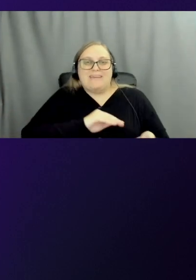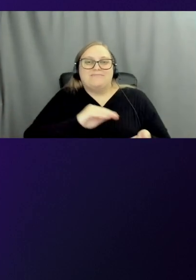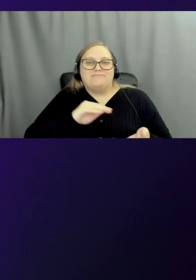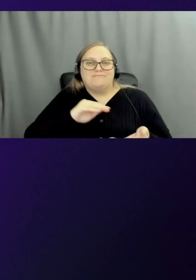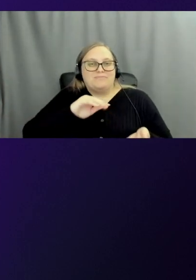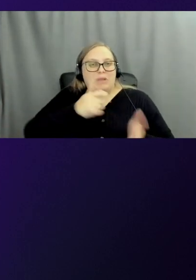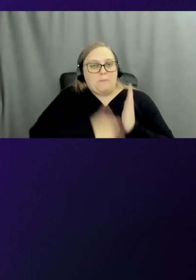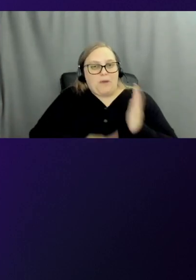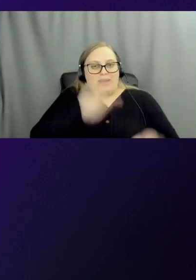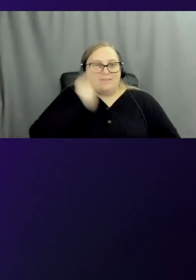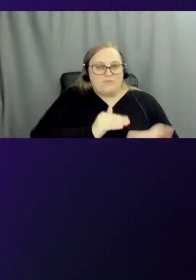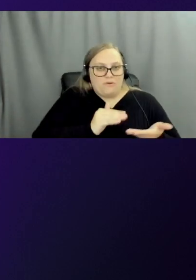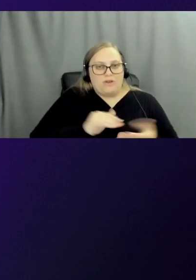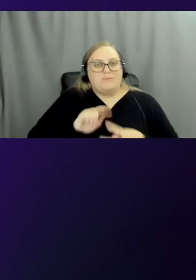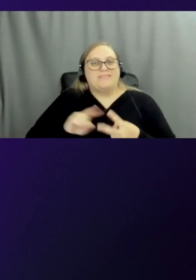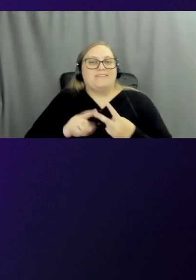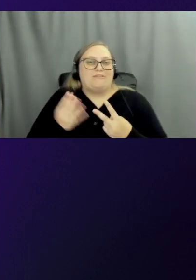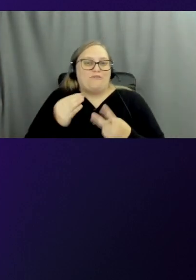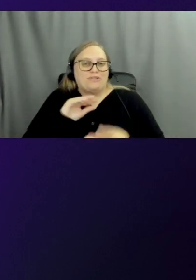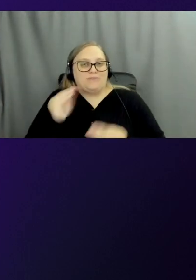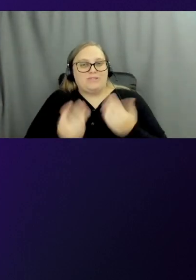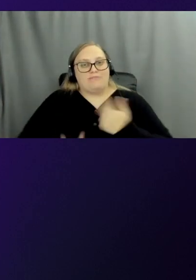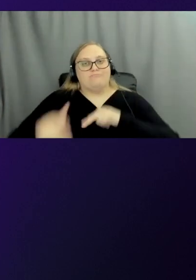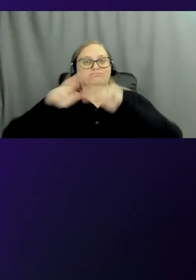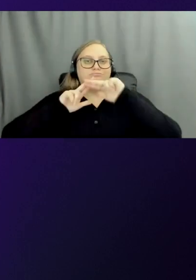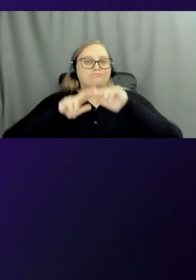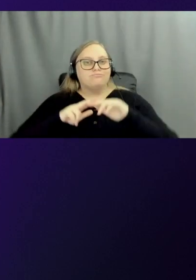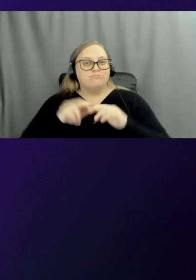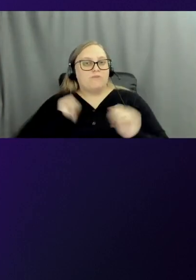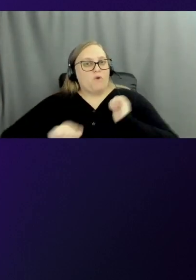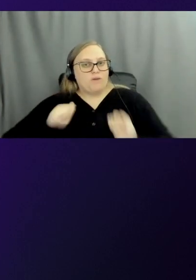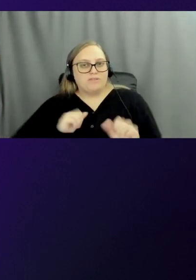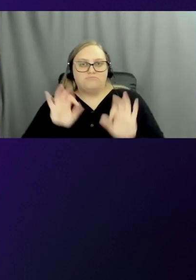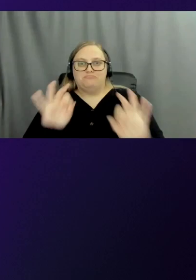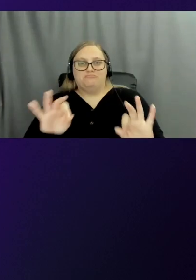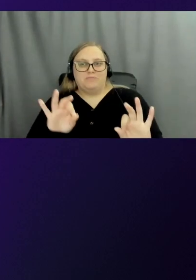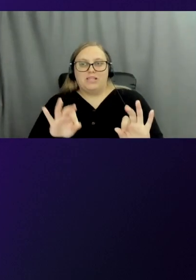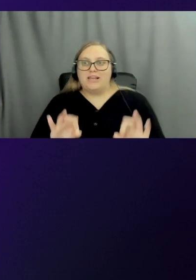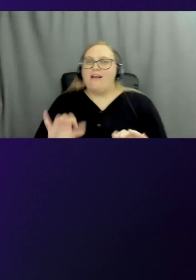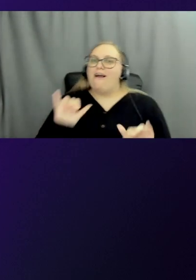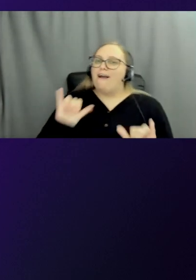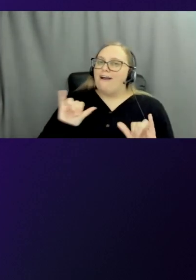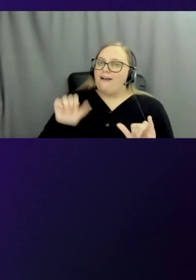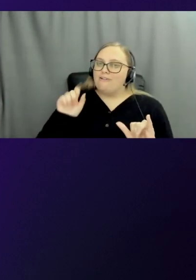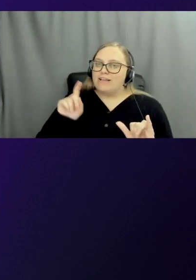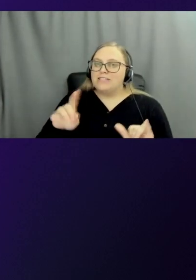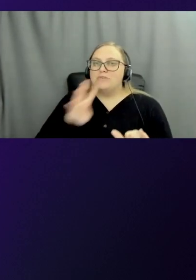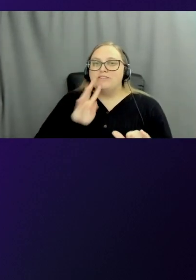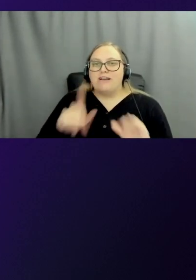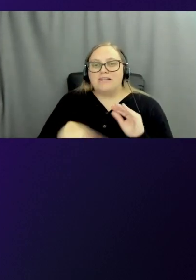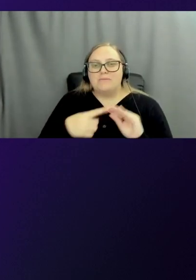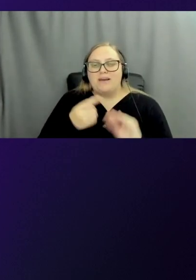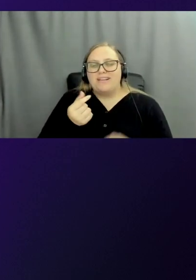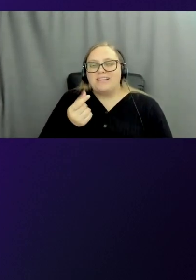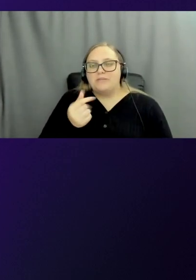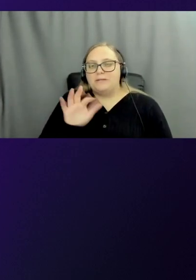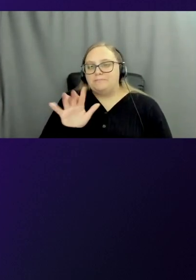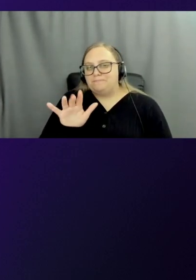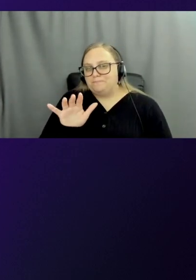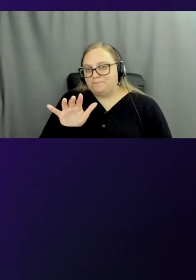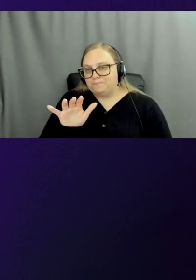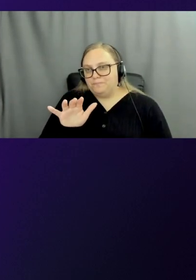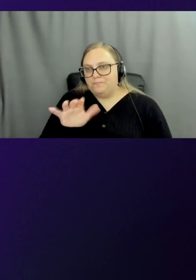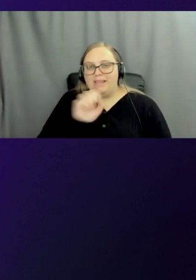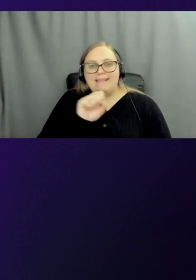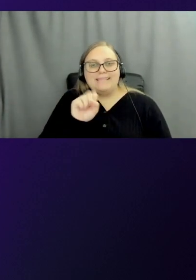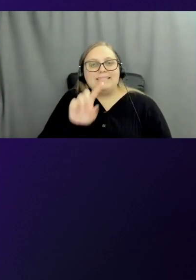well. So you get win-win, the best. right? Yeah, exactly, yeah. So, okay, so we talked a little bit about the SSD. We have